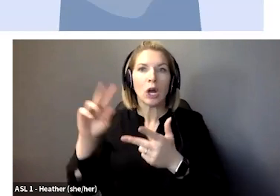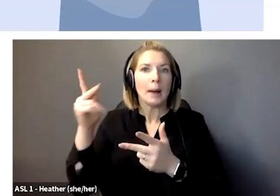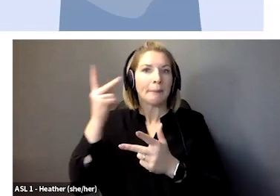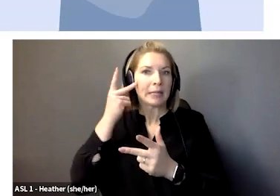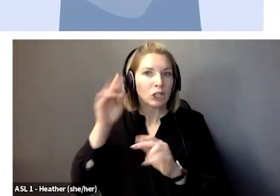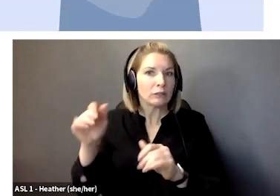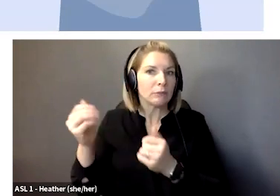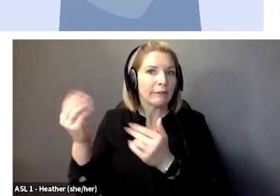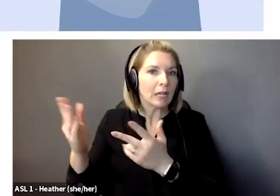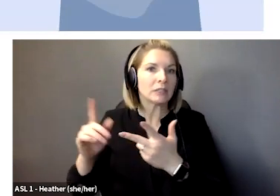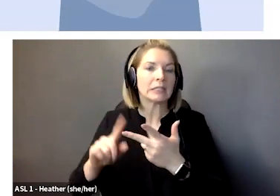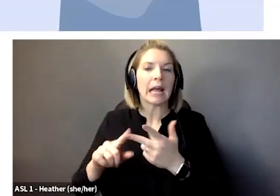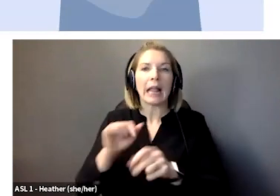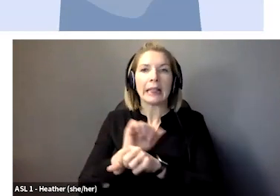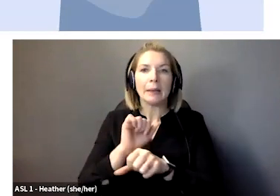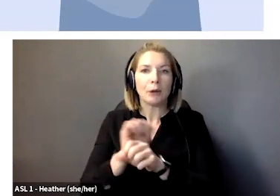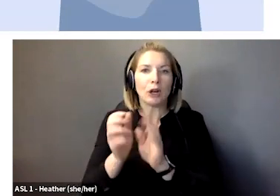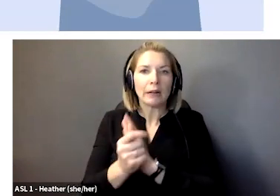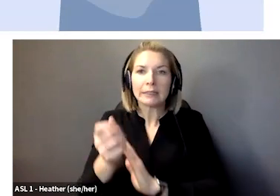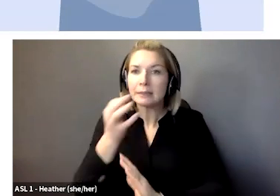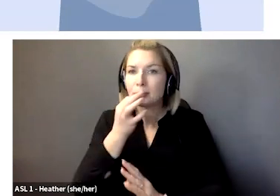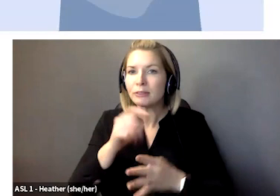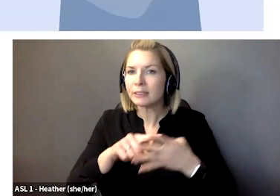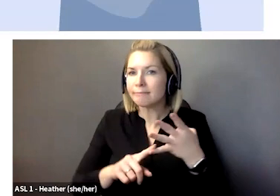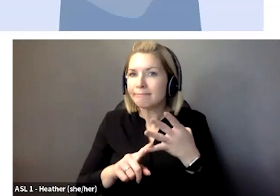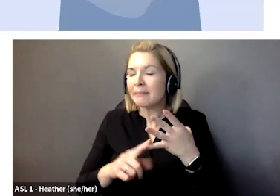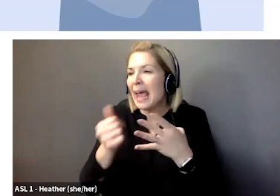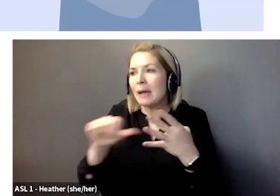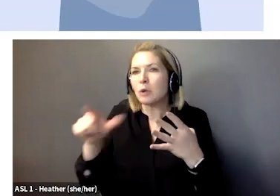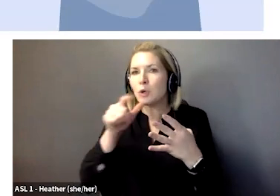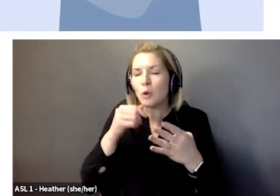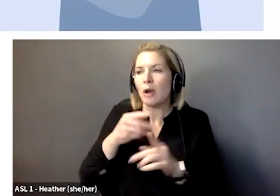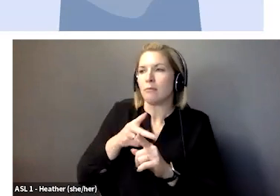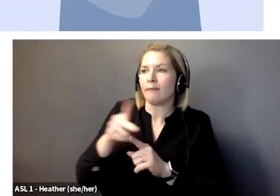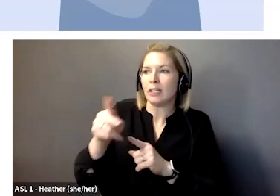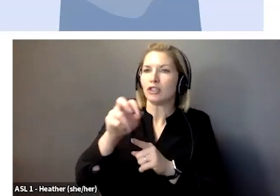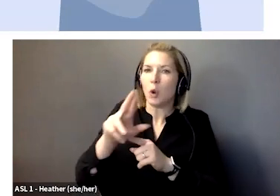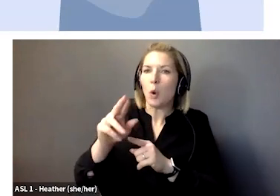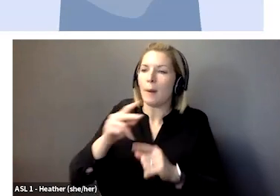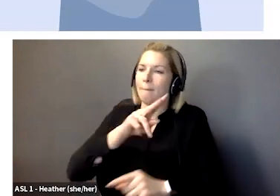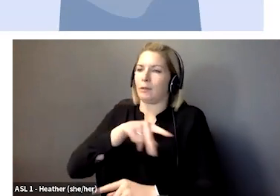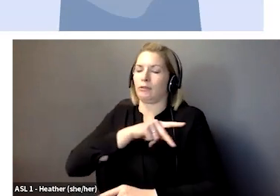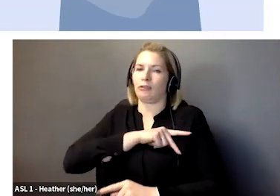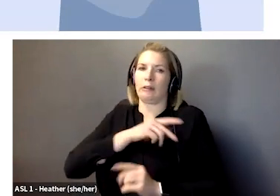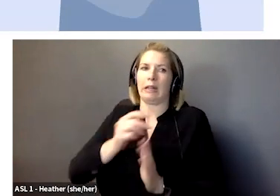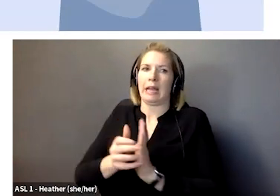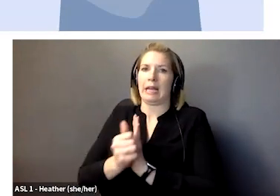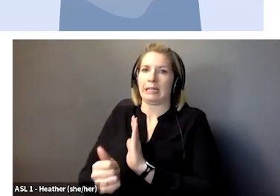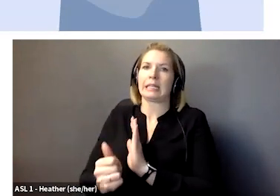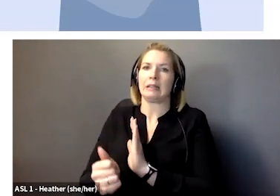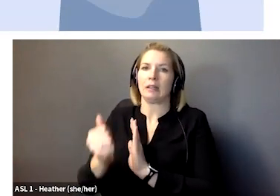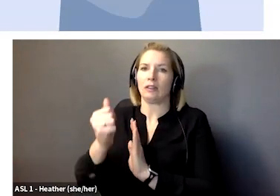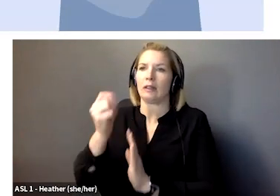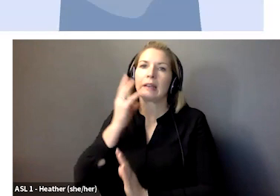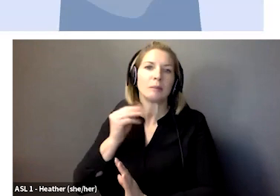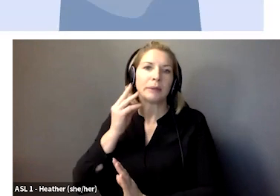market experts, and other persons who may have professional or personal experiences supporting the